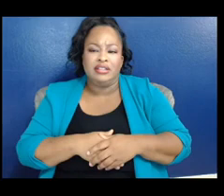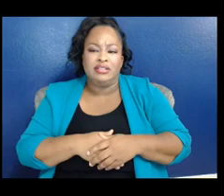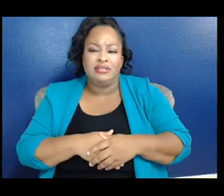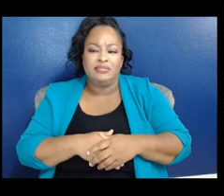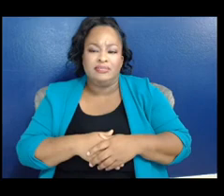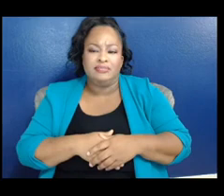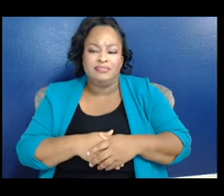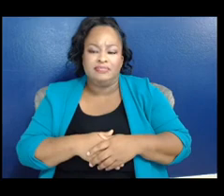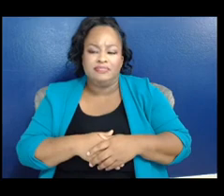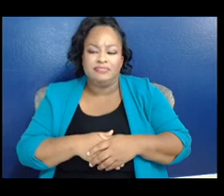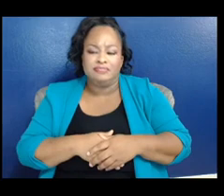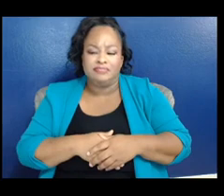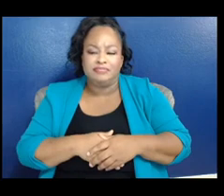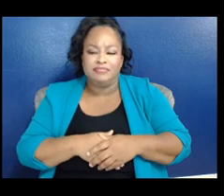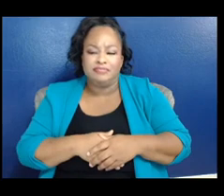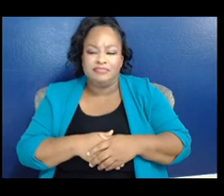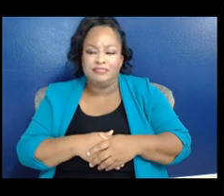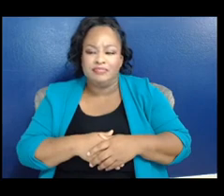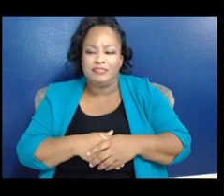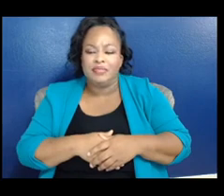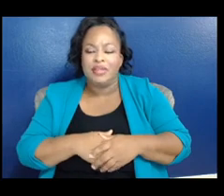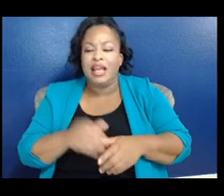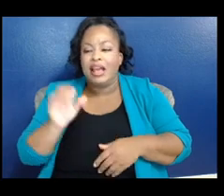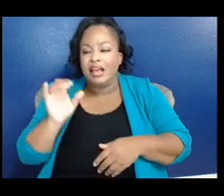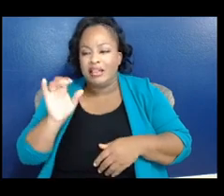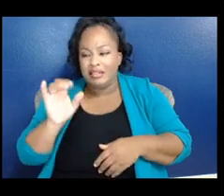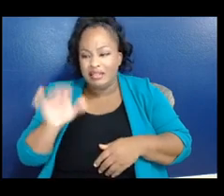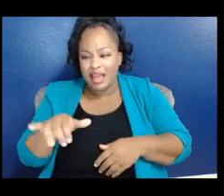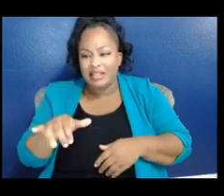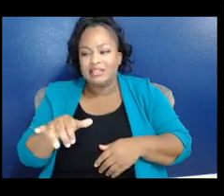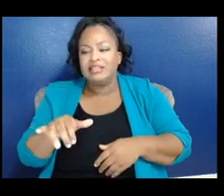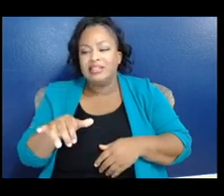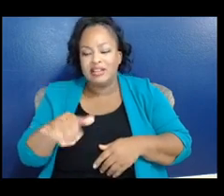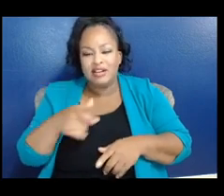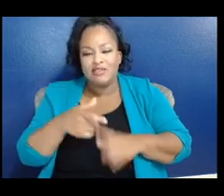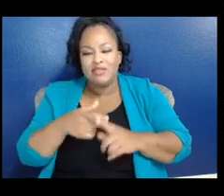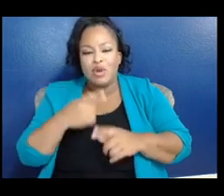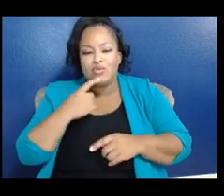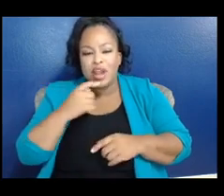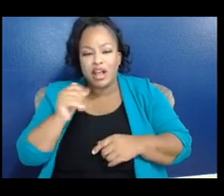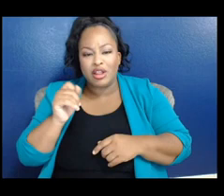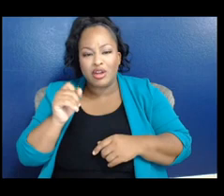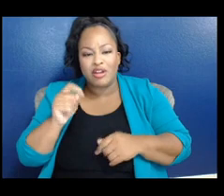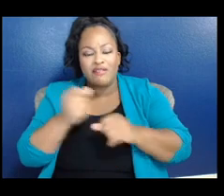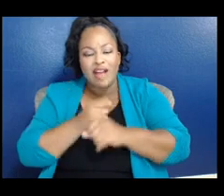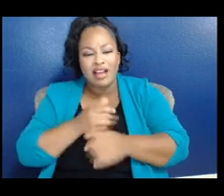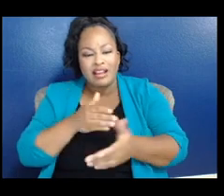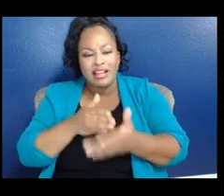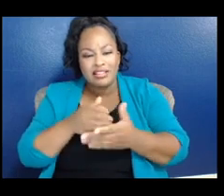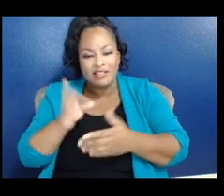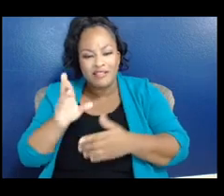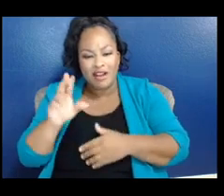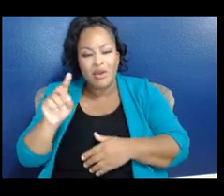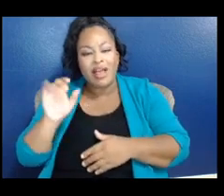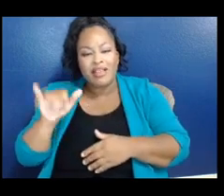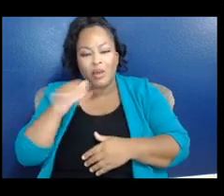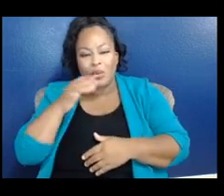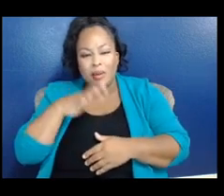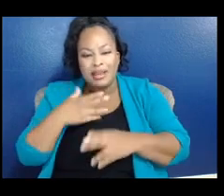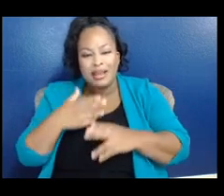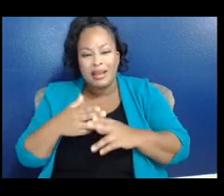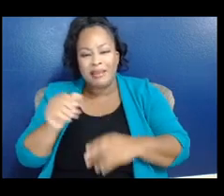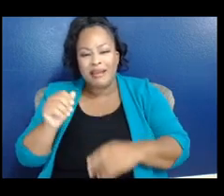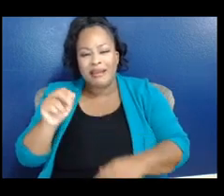So that was exclusive footage from Red Alert to Fight Against Fibroids. That was Anne Marie. She was a